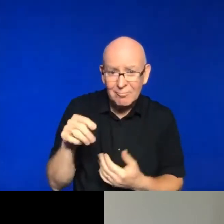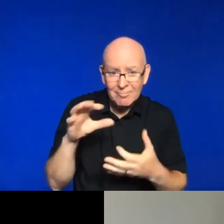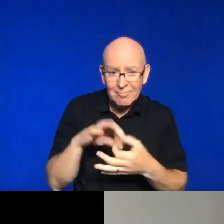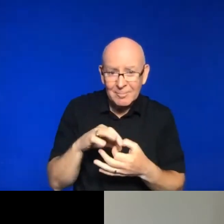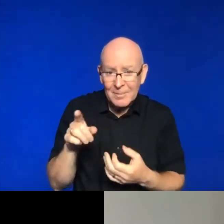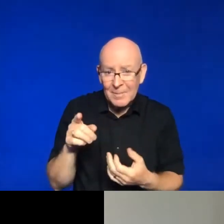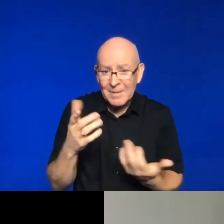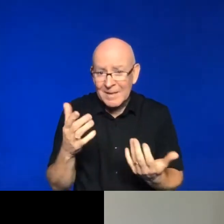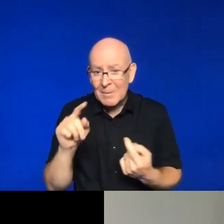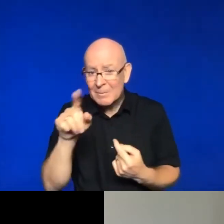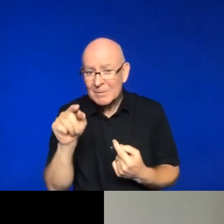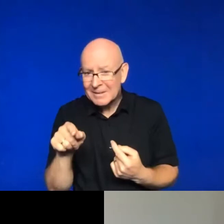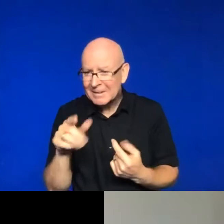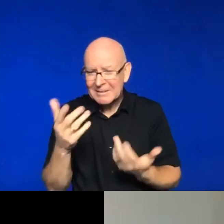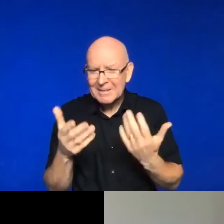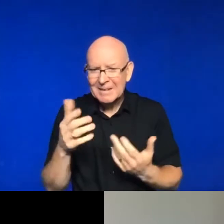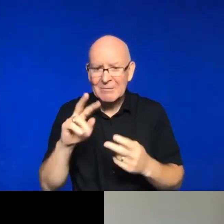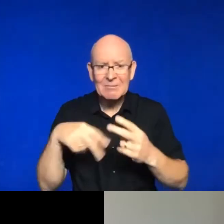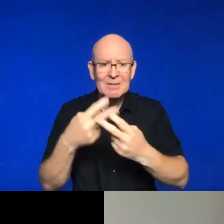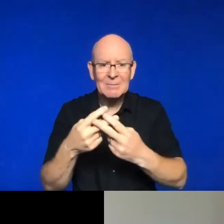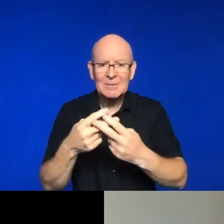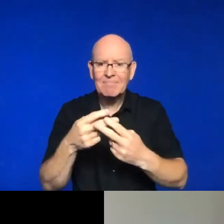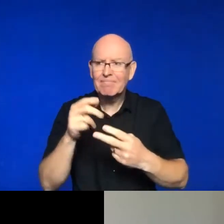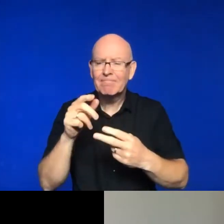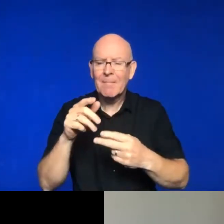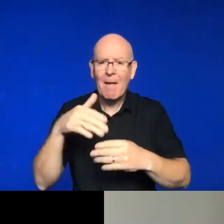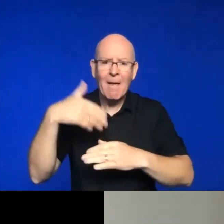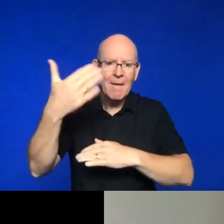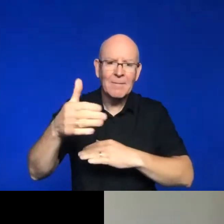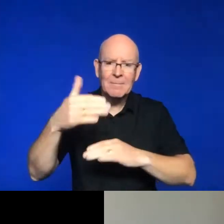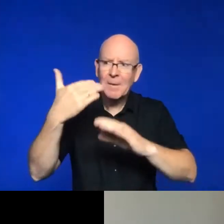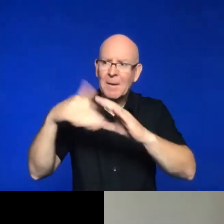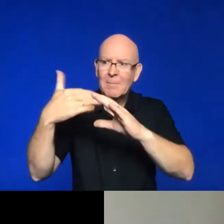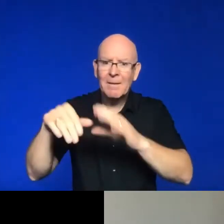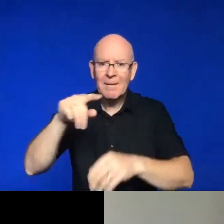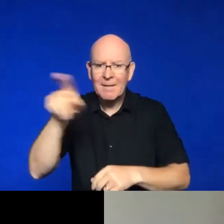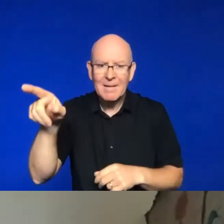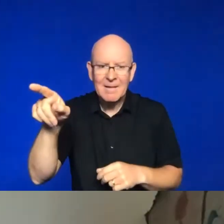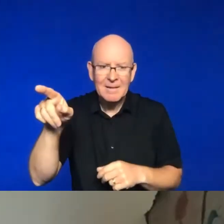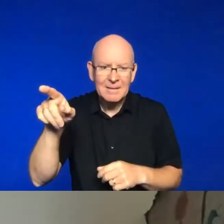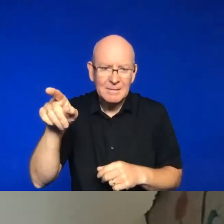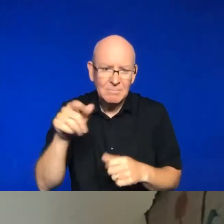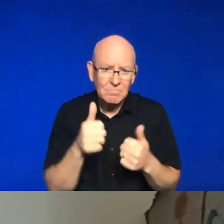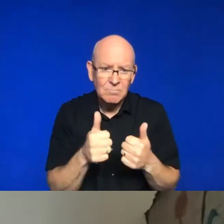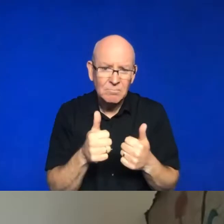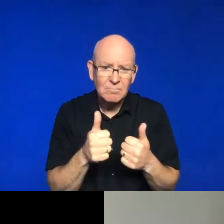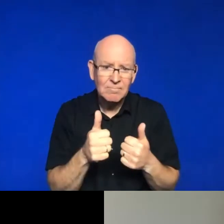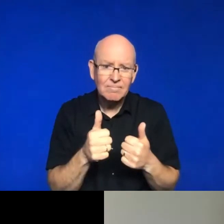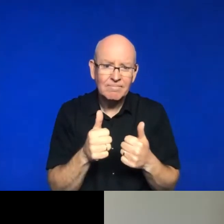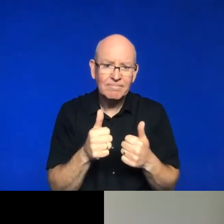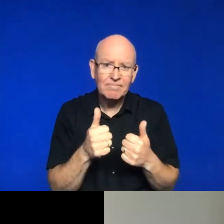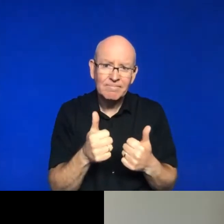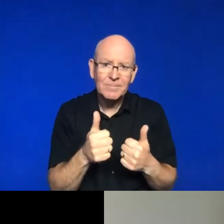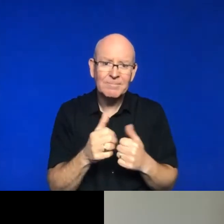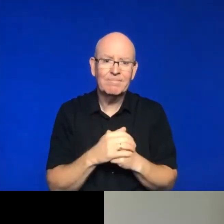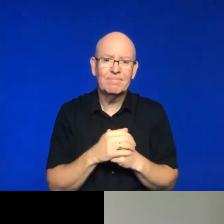audience offline, if that is. Thank you, Alarcos. Yeah, thank you. And actually, I understand your question in terms of